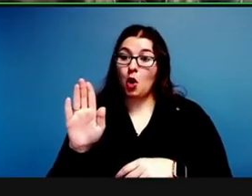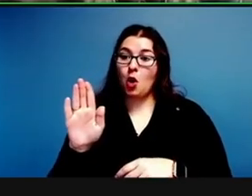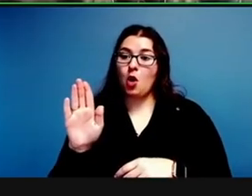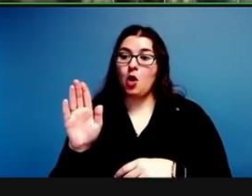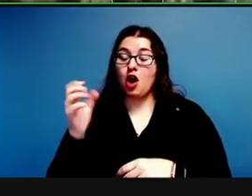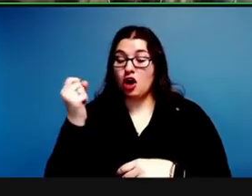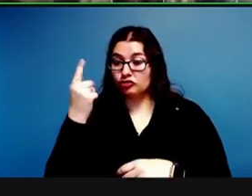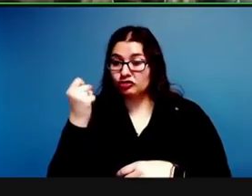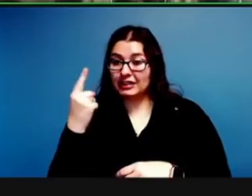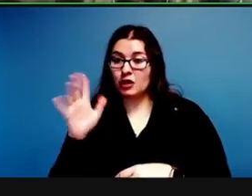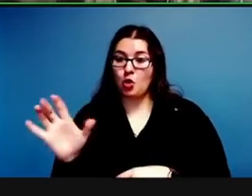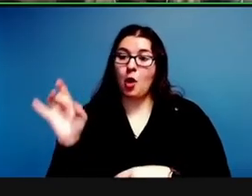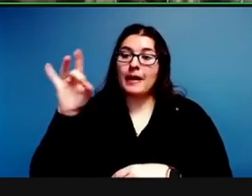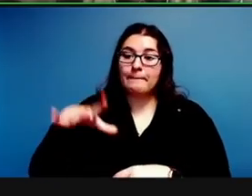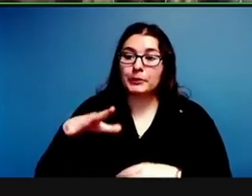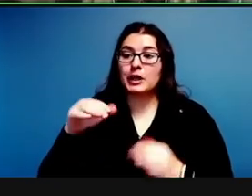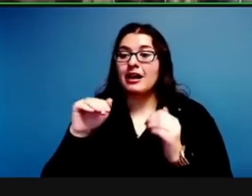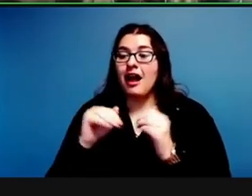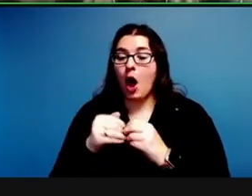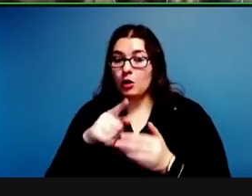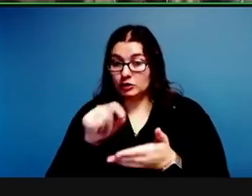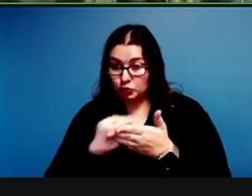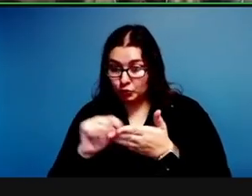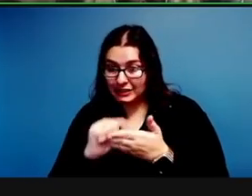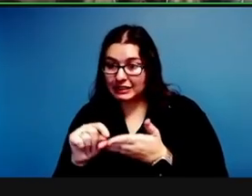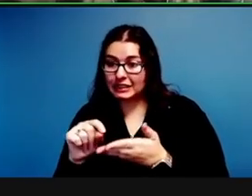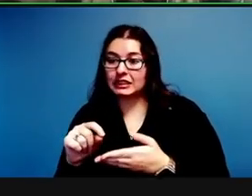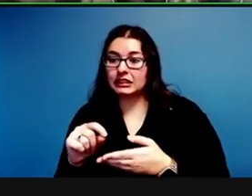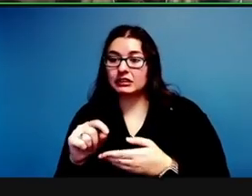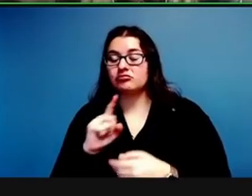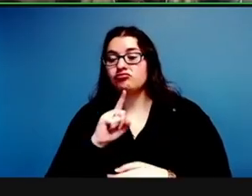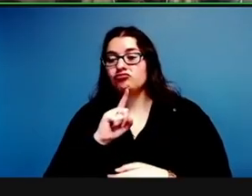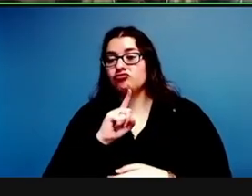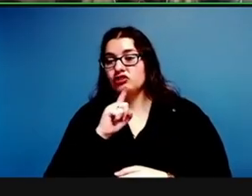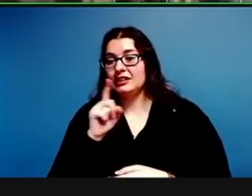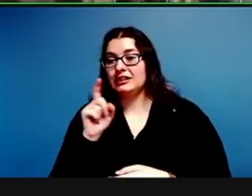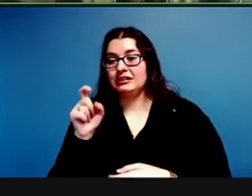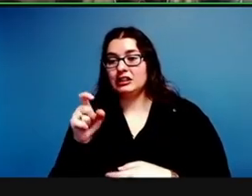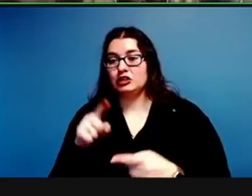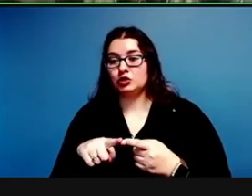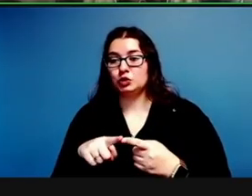your understanding of how they're written really needs to be